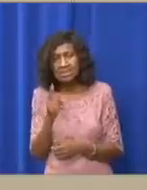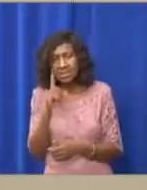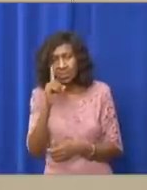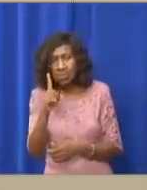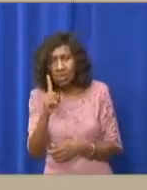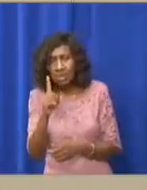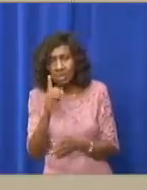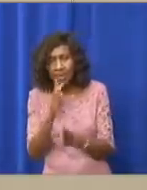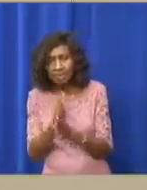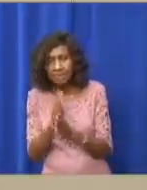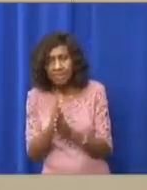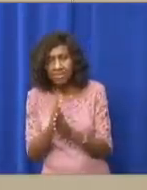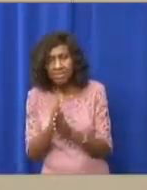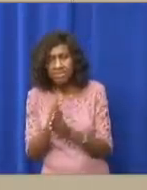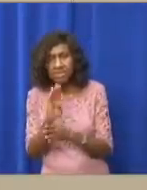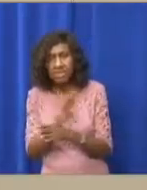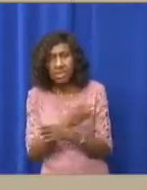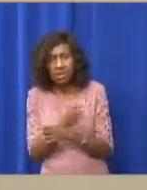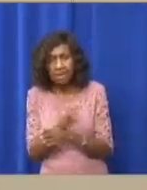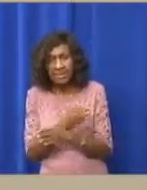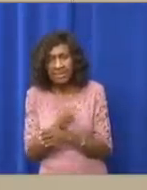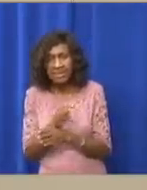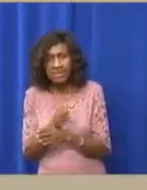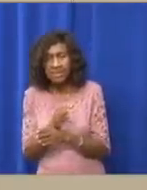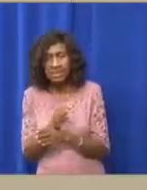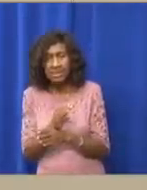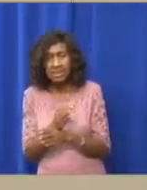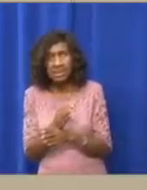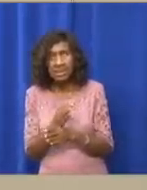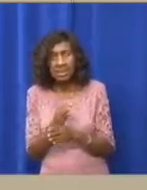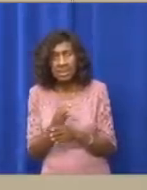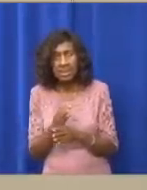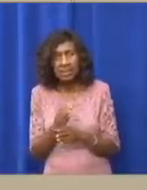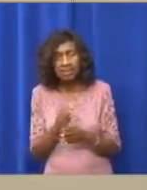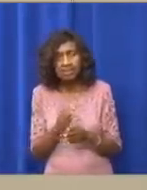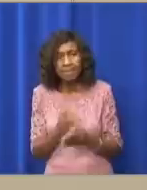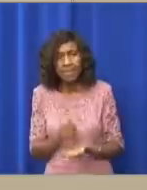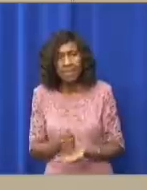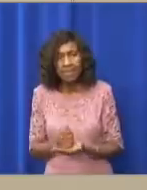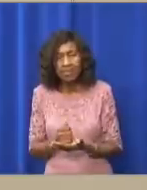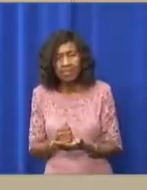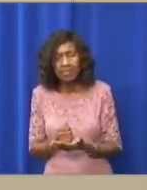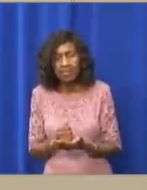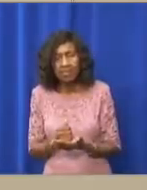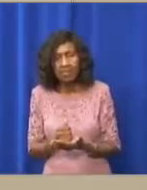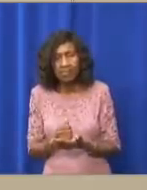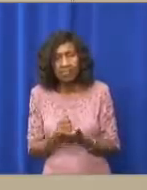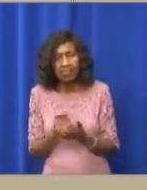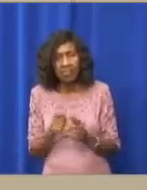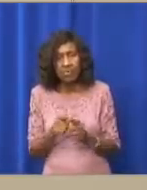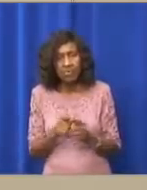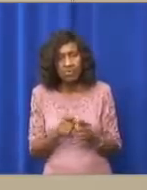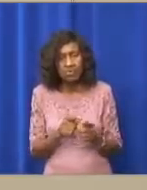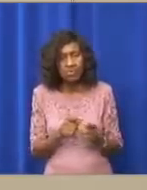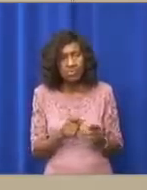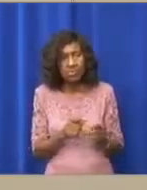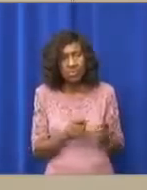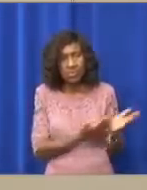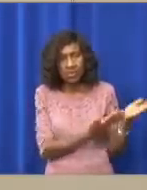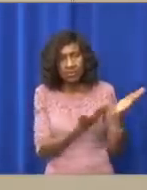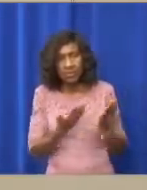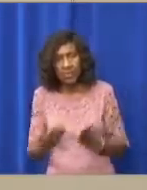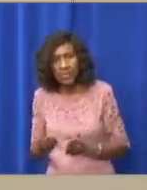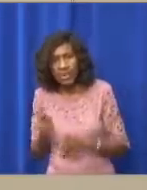bus companies has been contracted by government to move people who have returned to Cayman from the airport